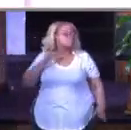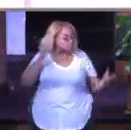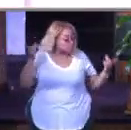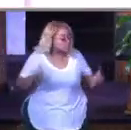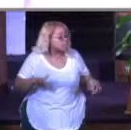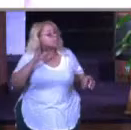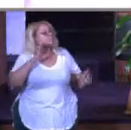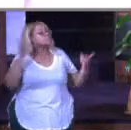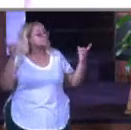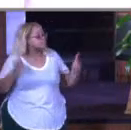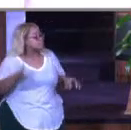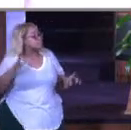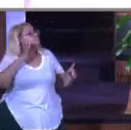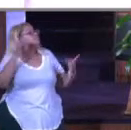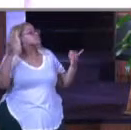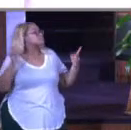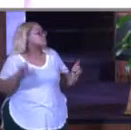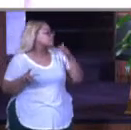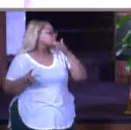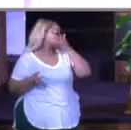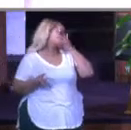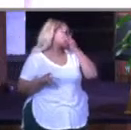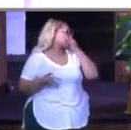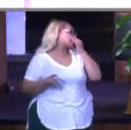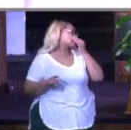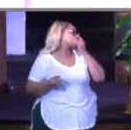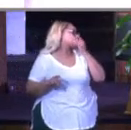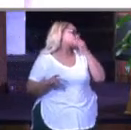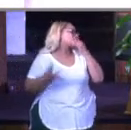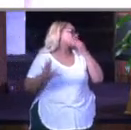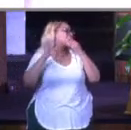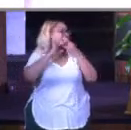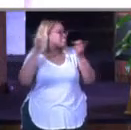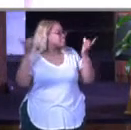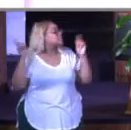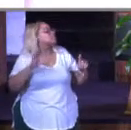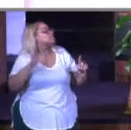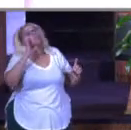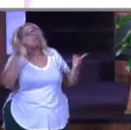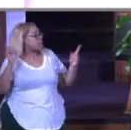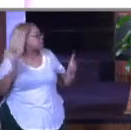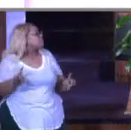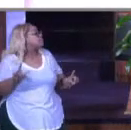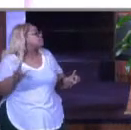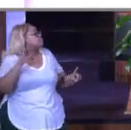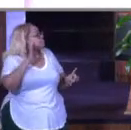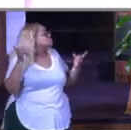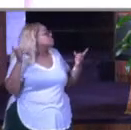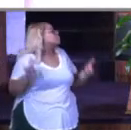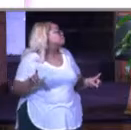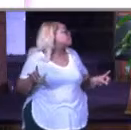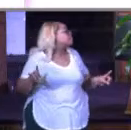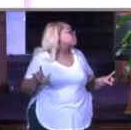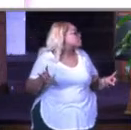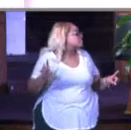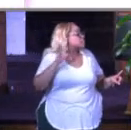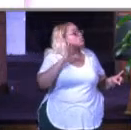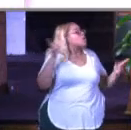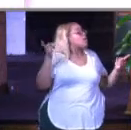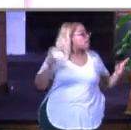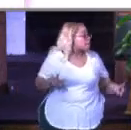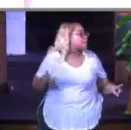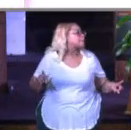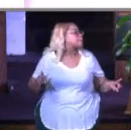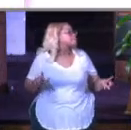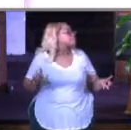It's coming, it's coming, it's coming, it's coming, it's coming, it's coming, it's coming, it's coming, it's coming, it's coming, it's coming, it's coming, it's coming, it's coming, it's coming, it's coming, it's coming, it's coming,